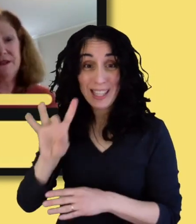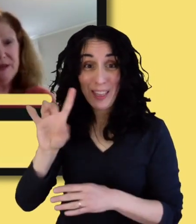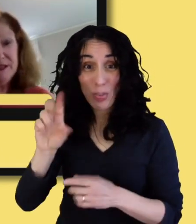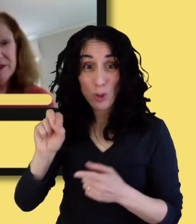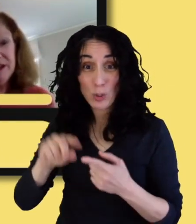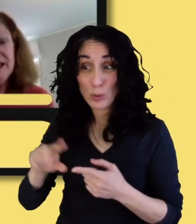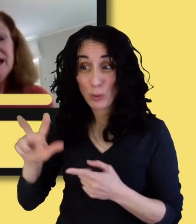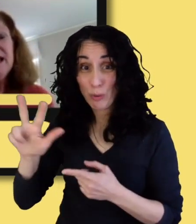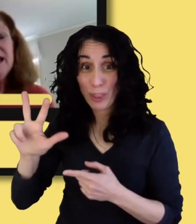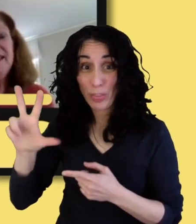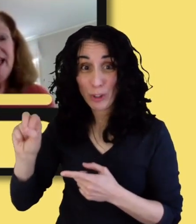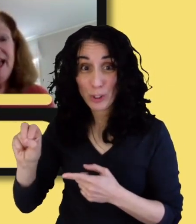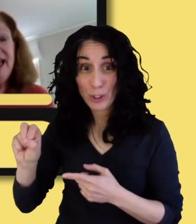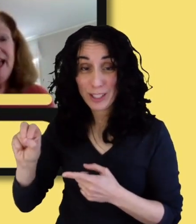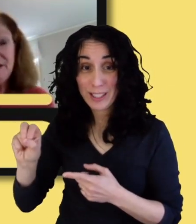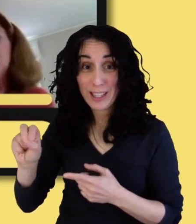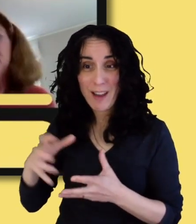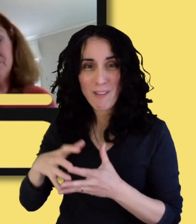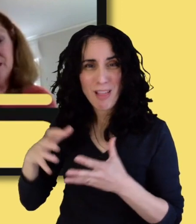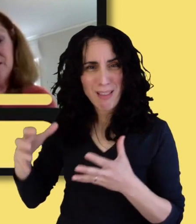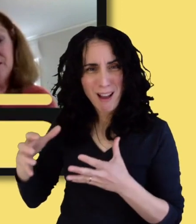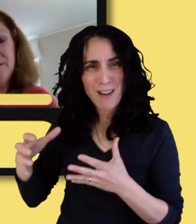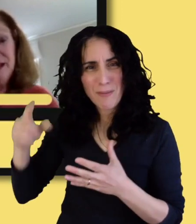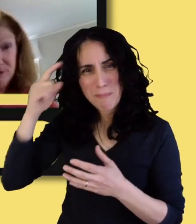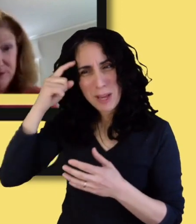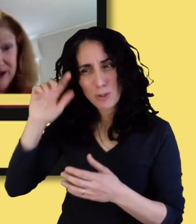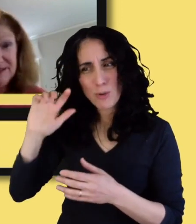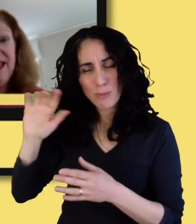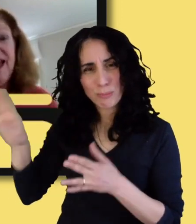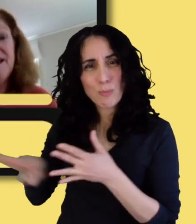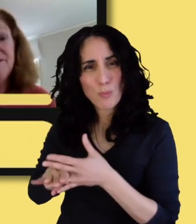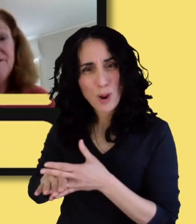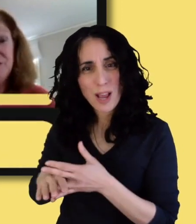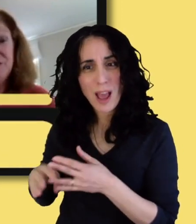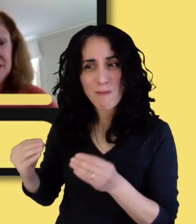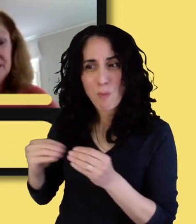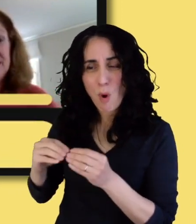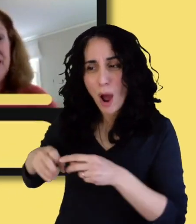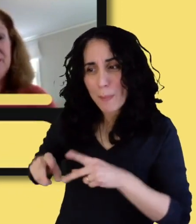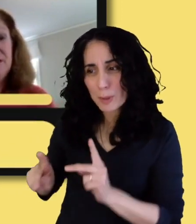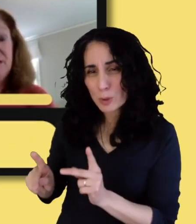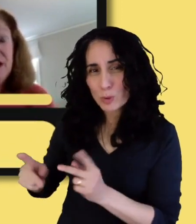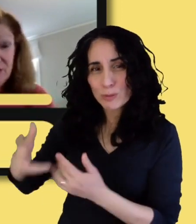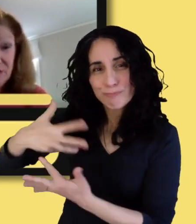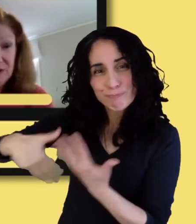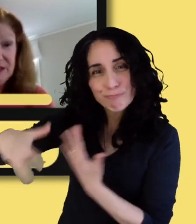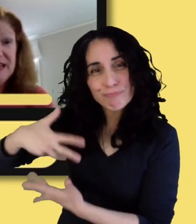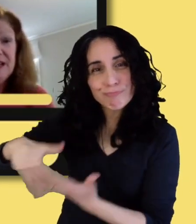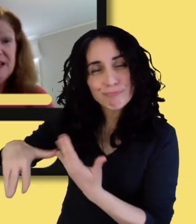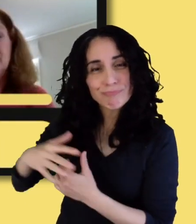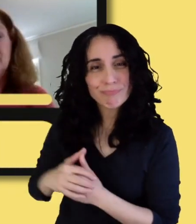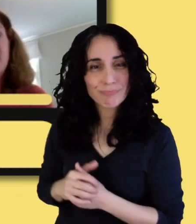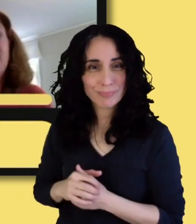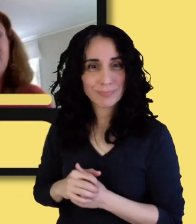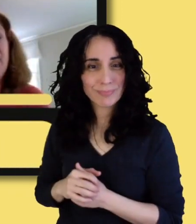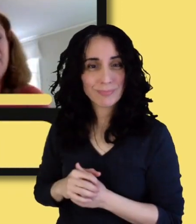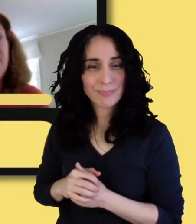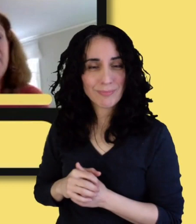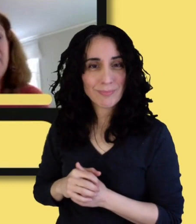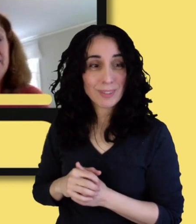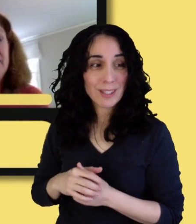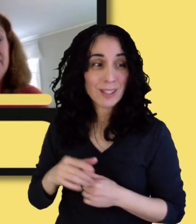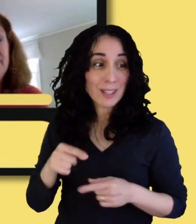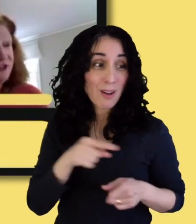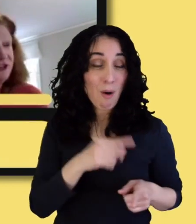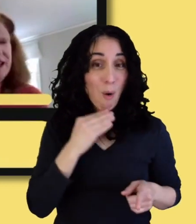to 3:30, they have much more mental breaks. They have chances to have a little socialization.